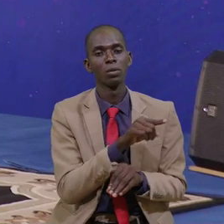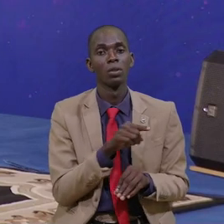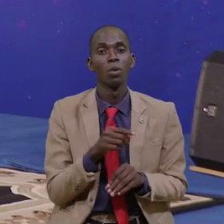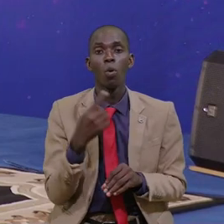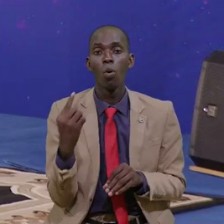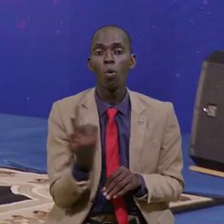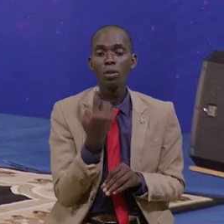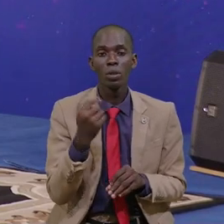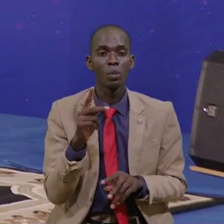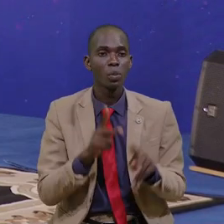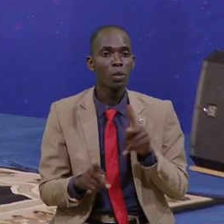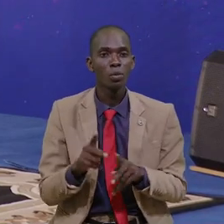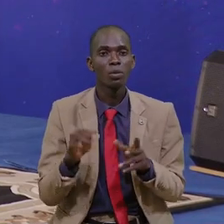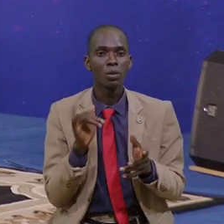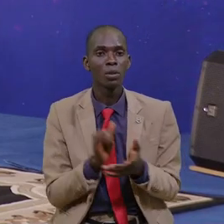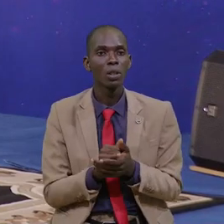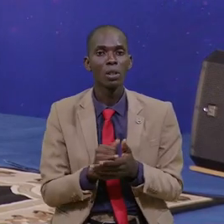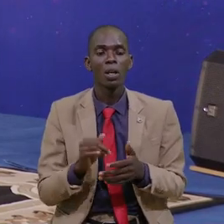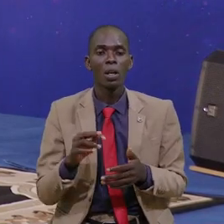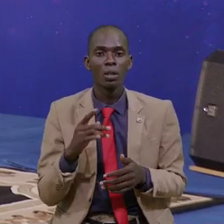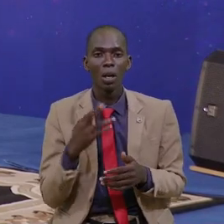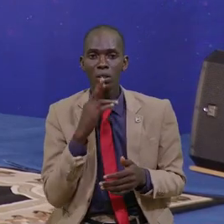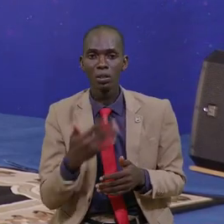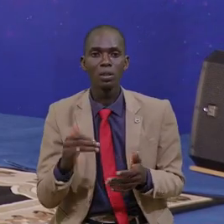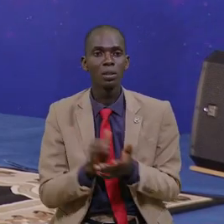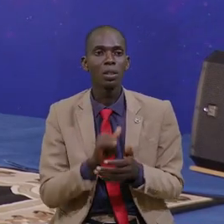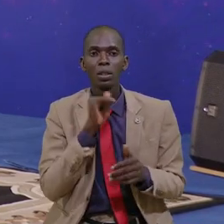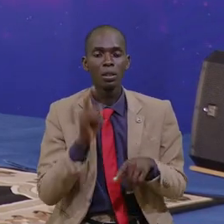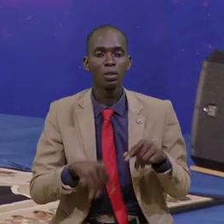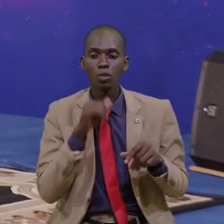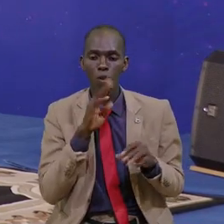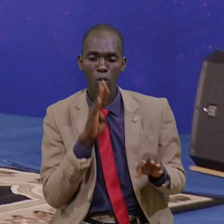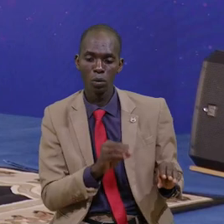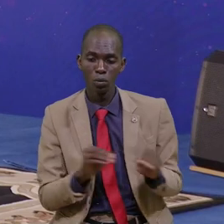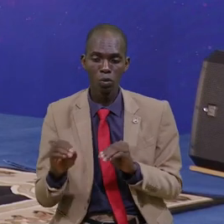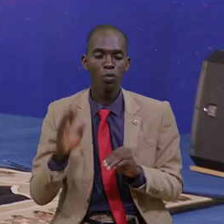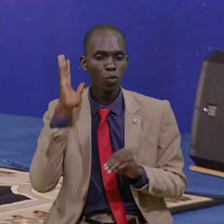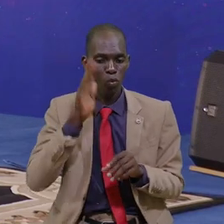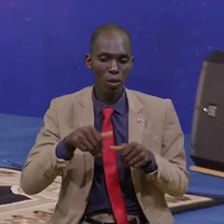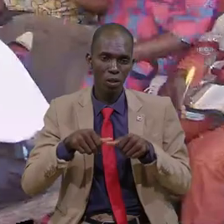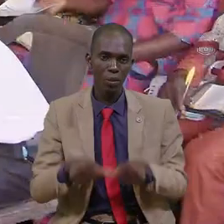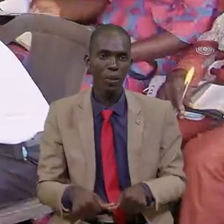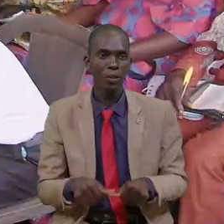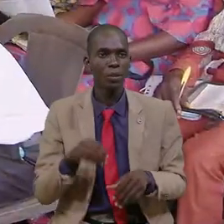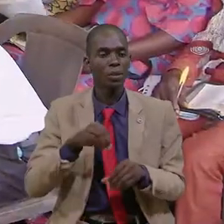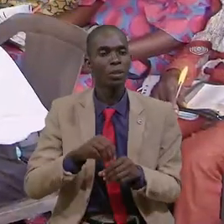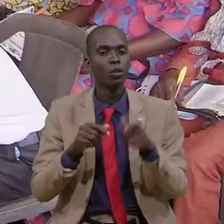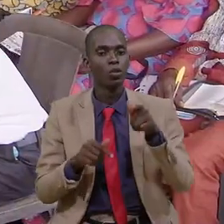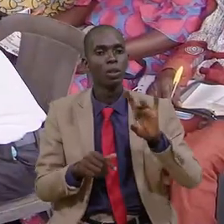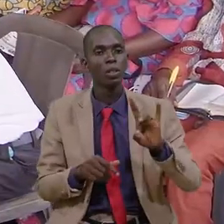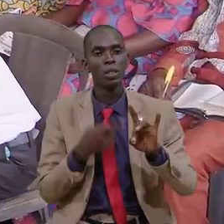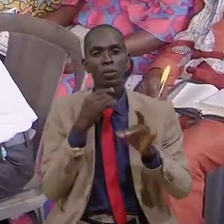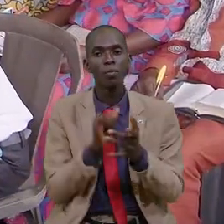that cannot be shaken will remain. In verse 28, it says, wherefore,